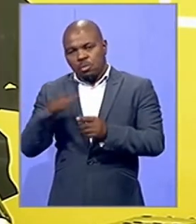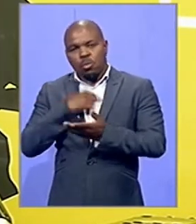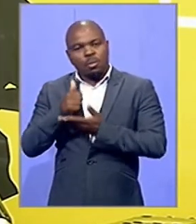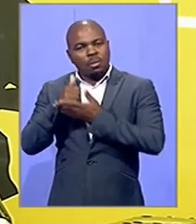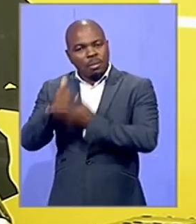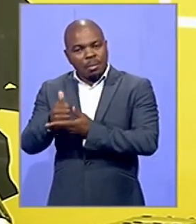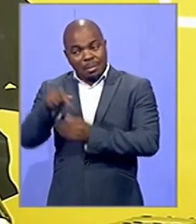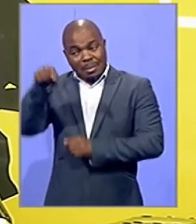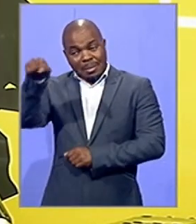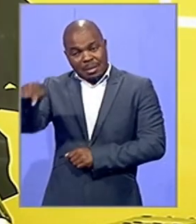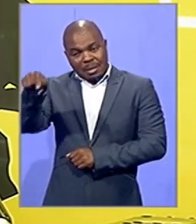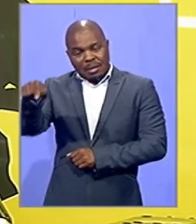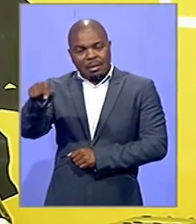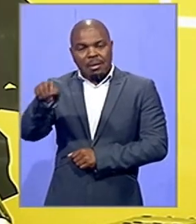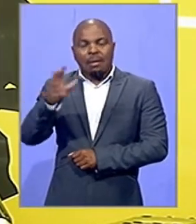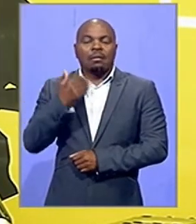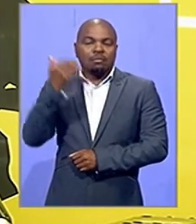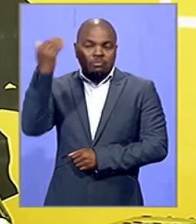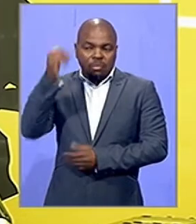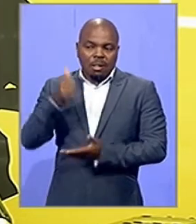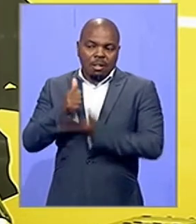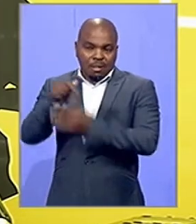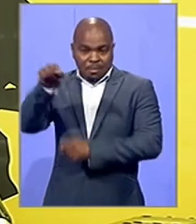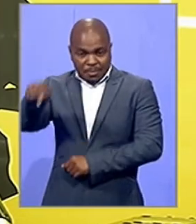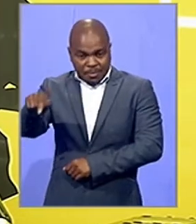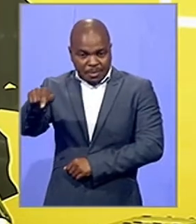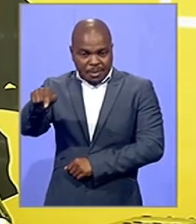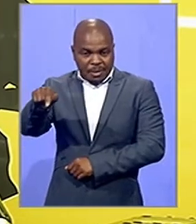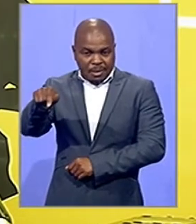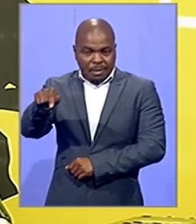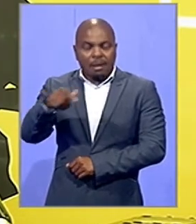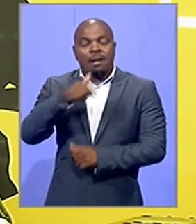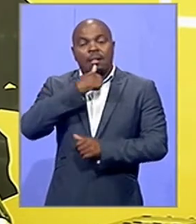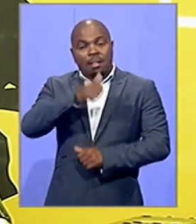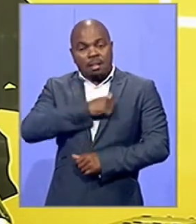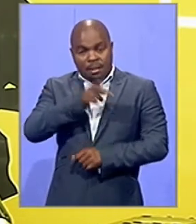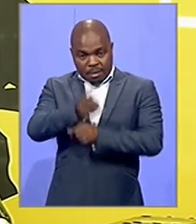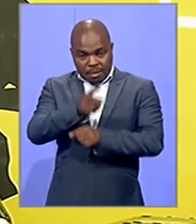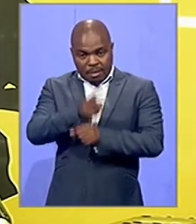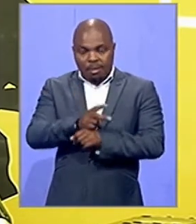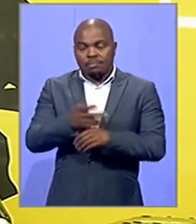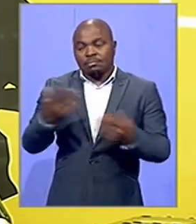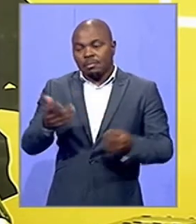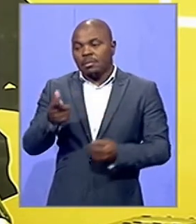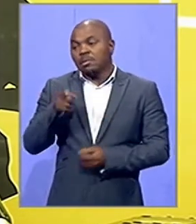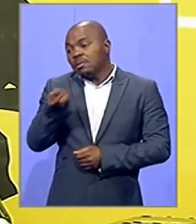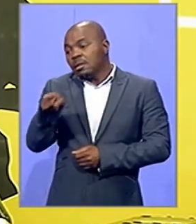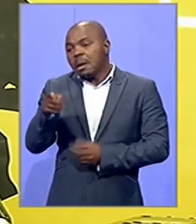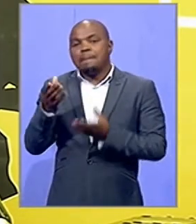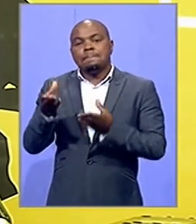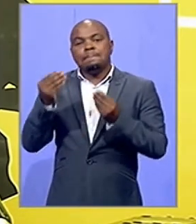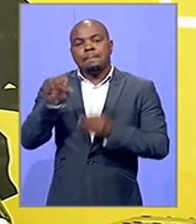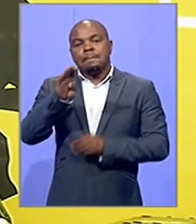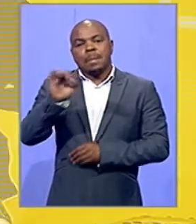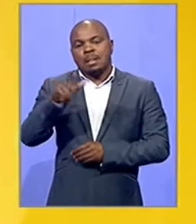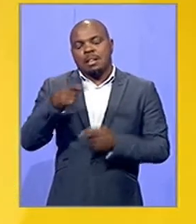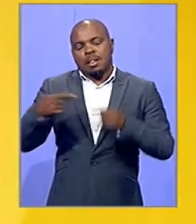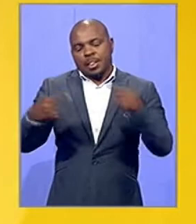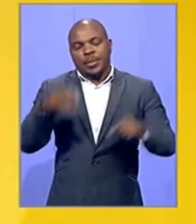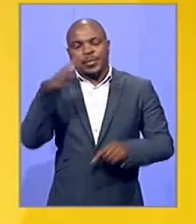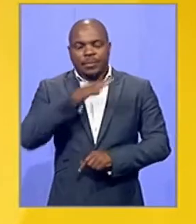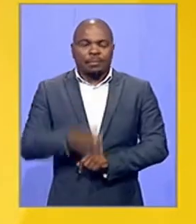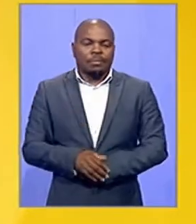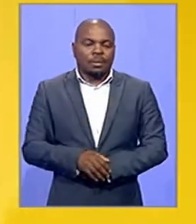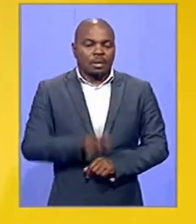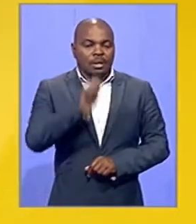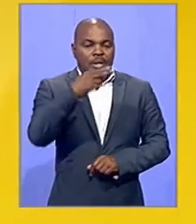or the resident prosecutor to assist. And fortunately, again, there was no bail that was ever argued. Tenga